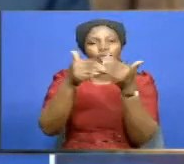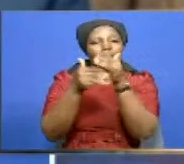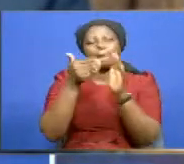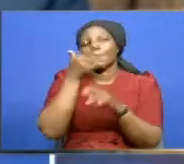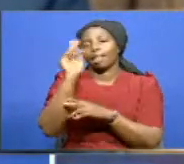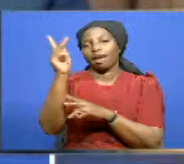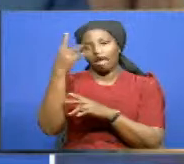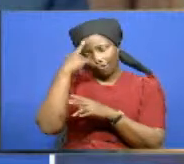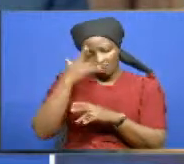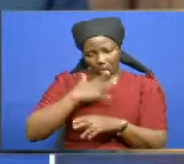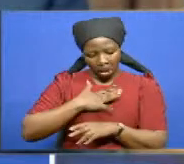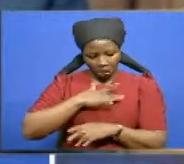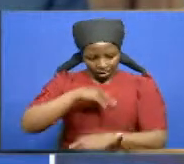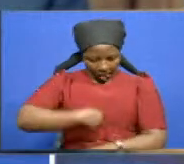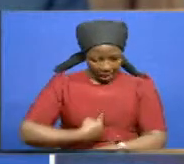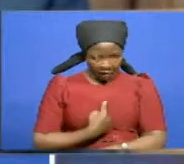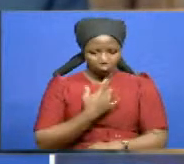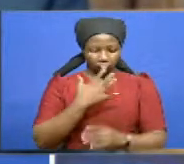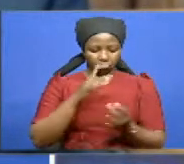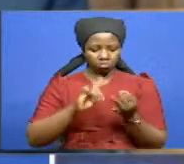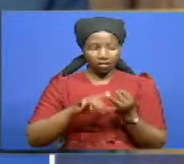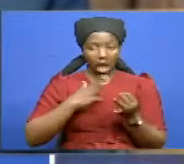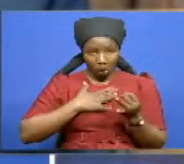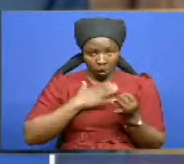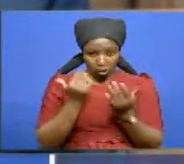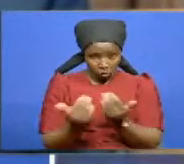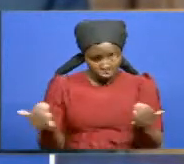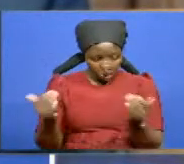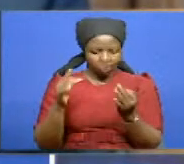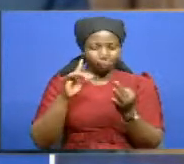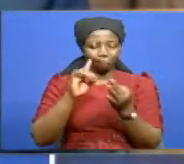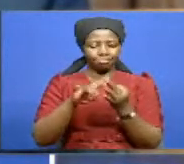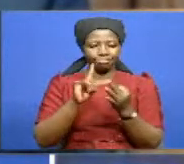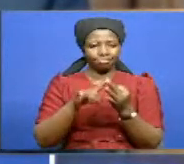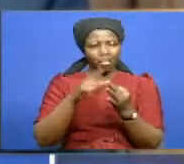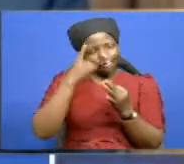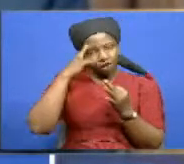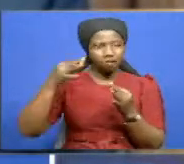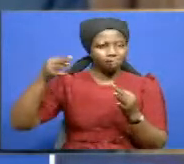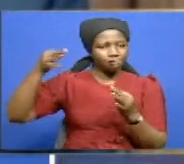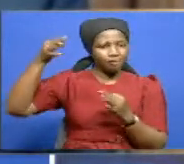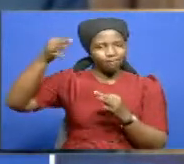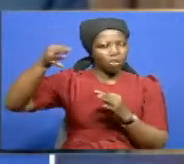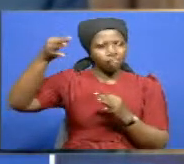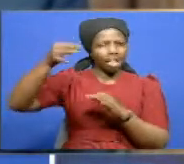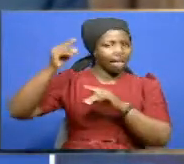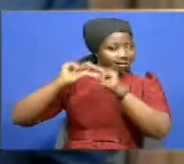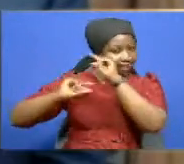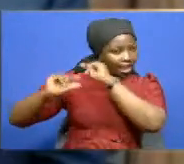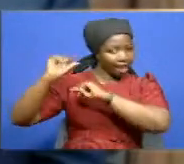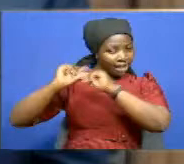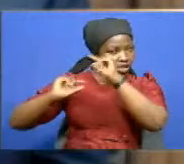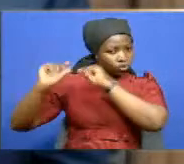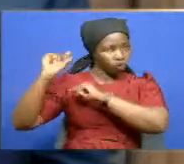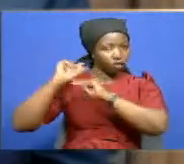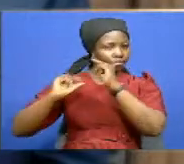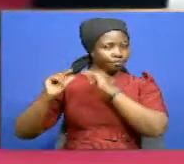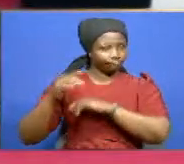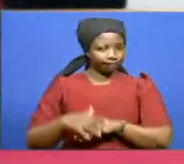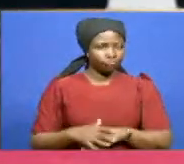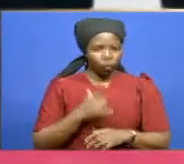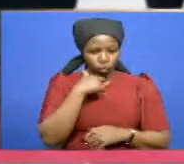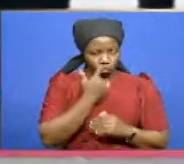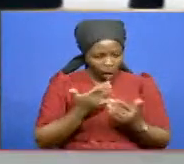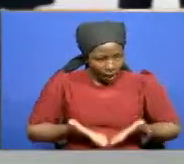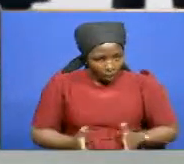for ourselves, our children, and for generations of Kenyans yet to be born.